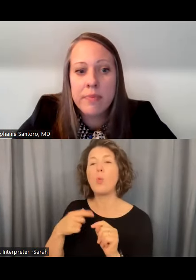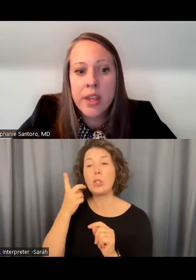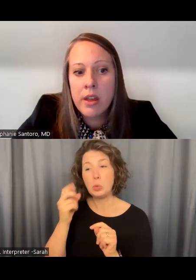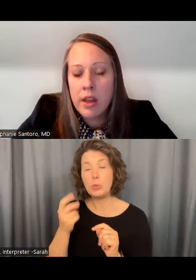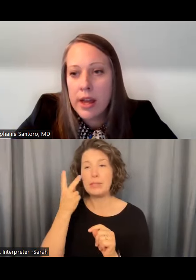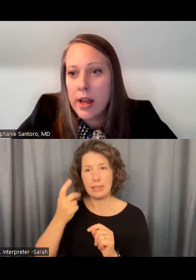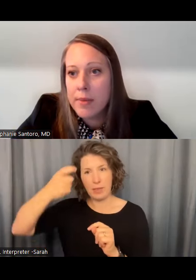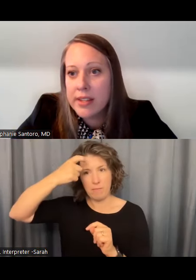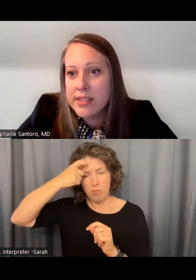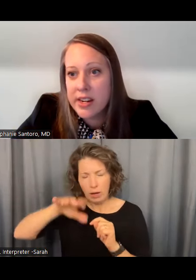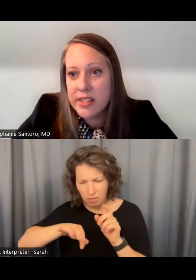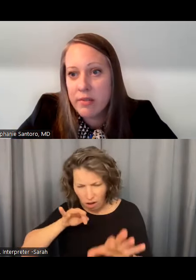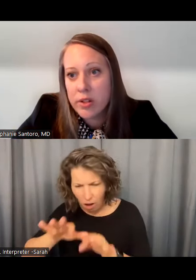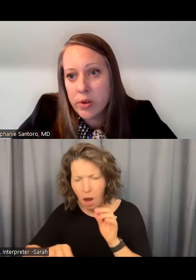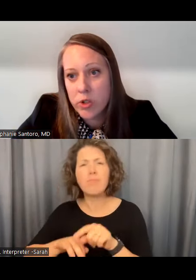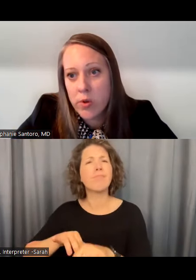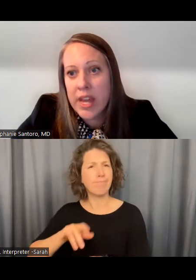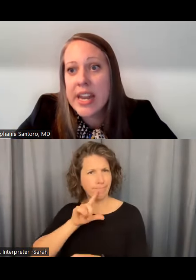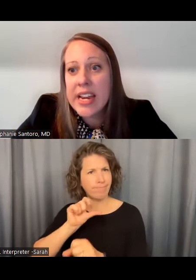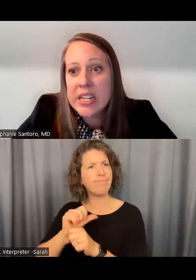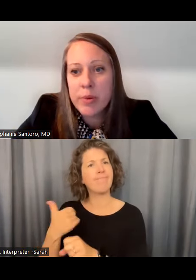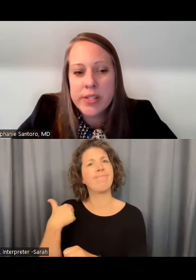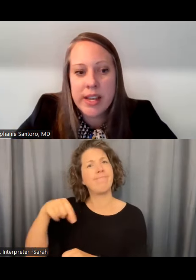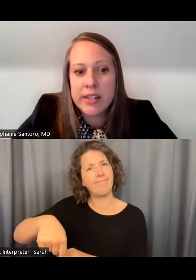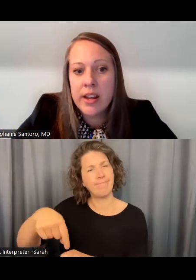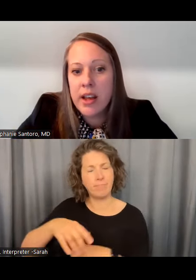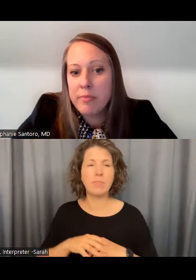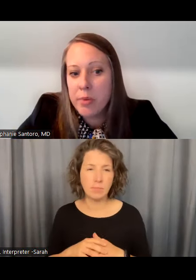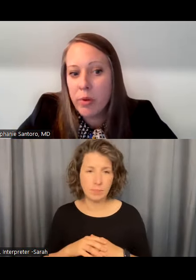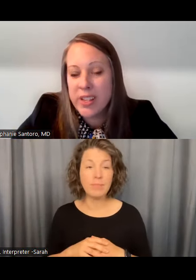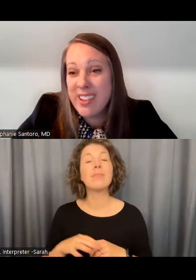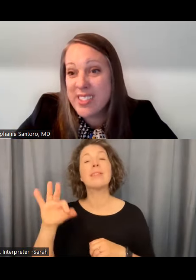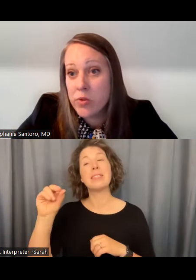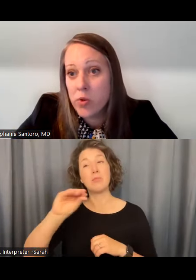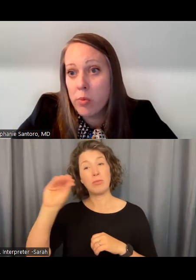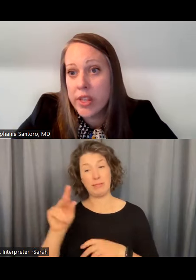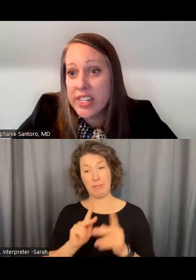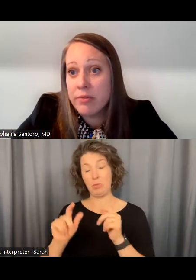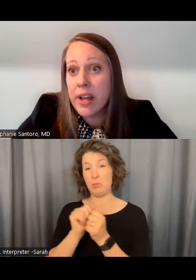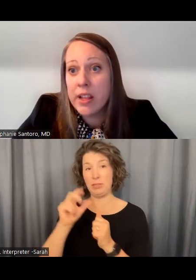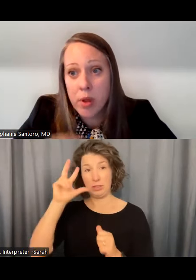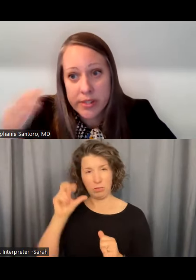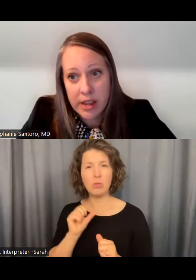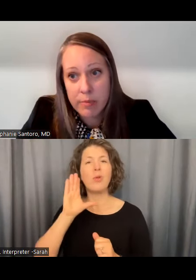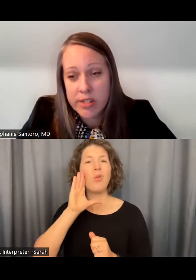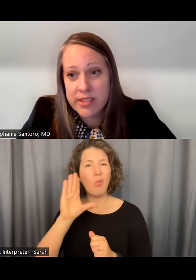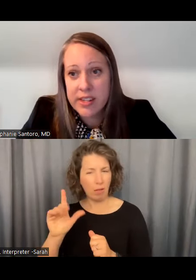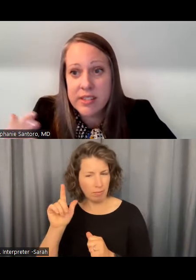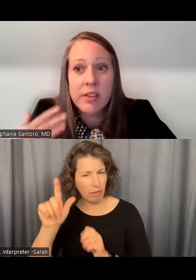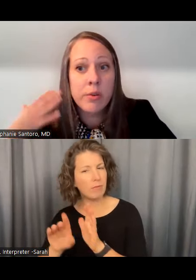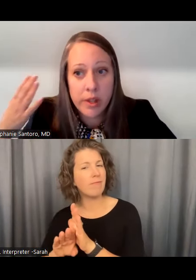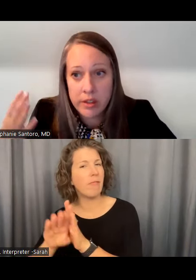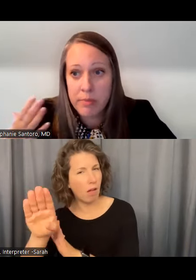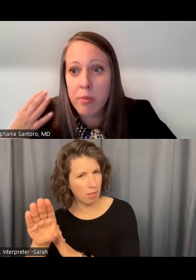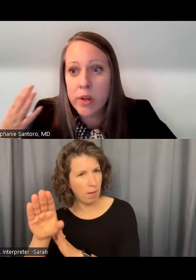there. And studies have also shown that 90% of people with Down syndrome will then develop Alzheimer's